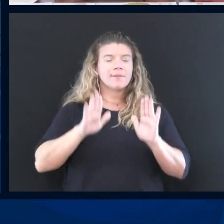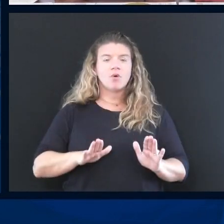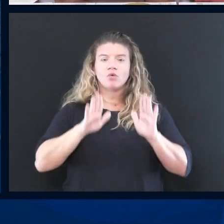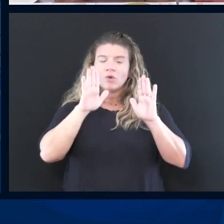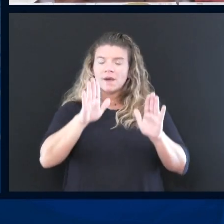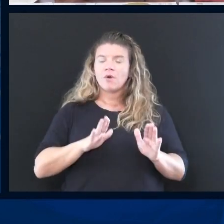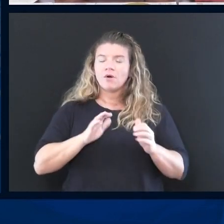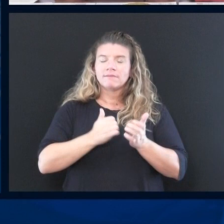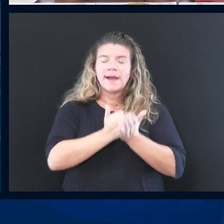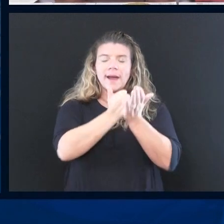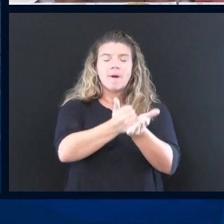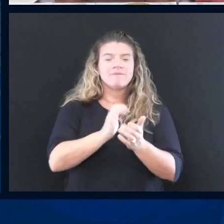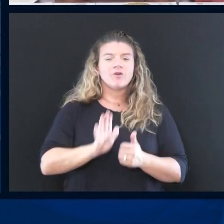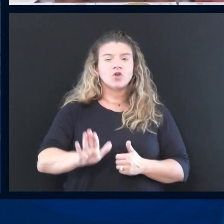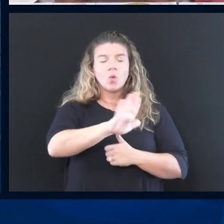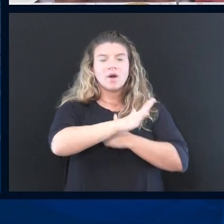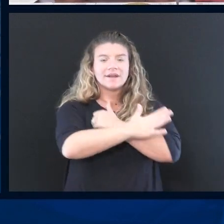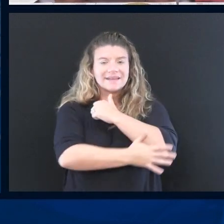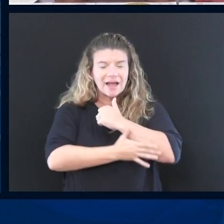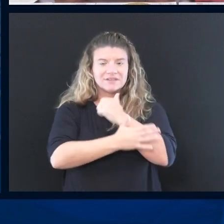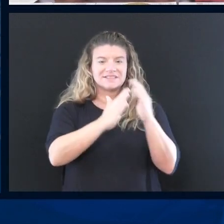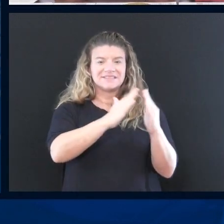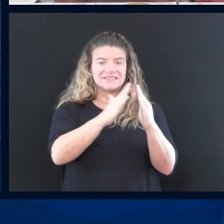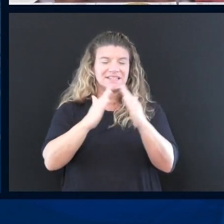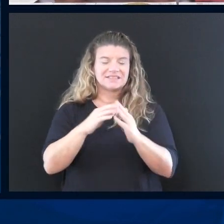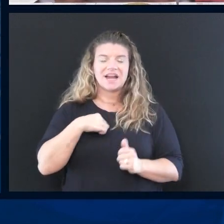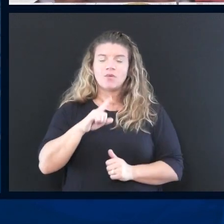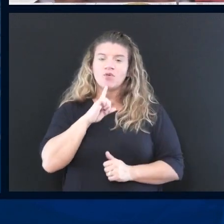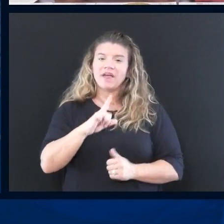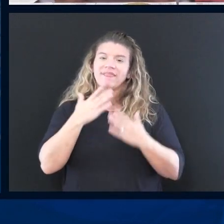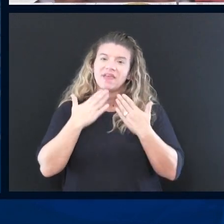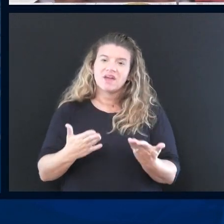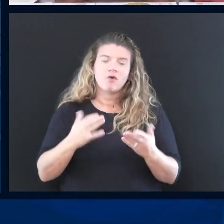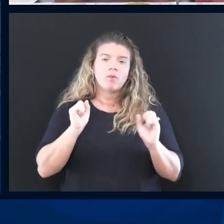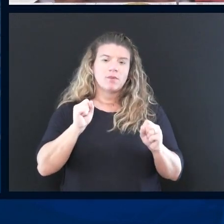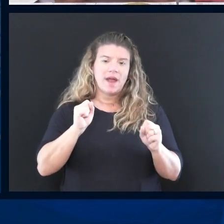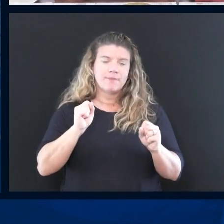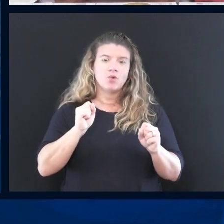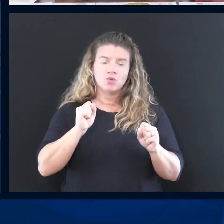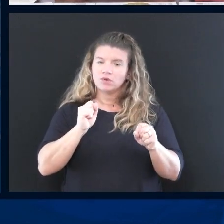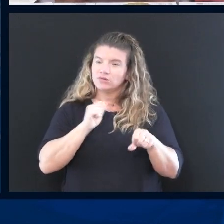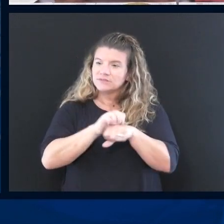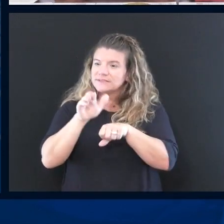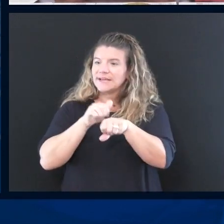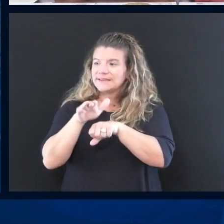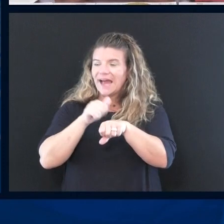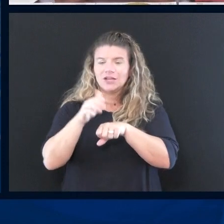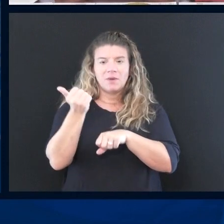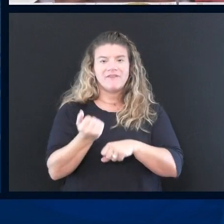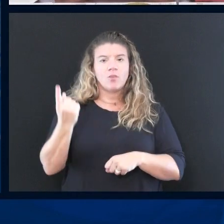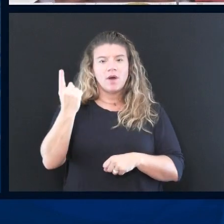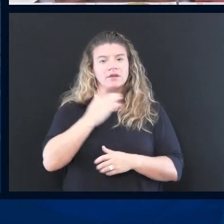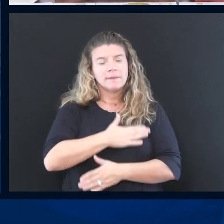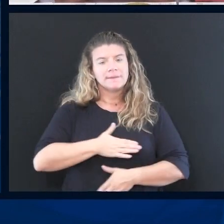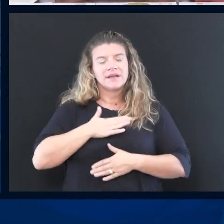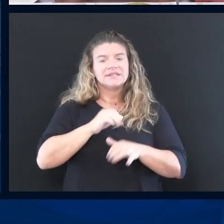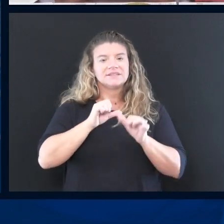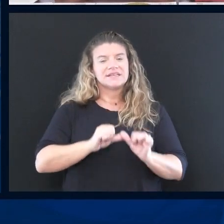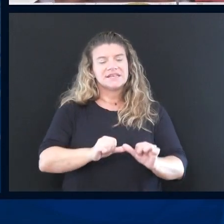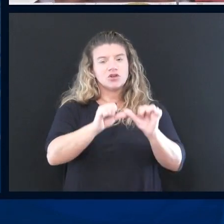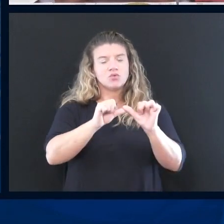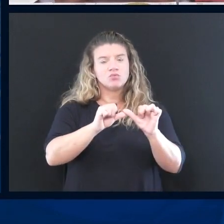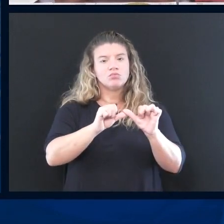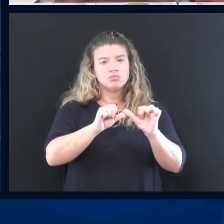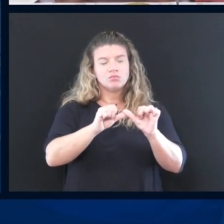aid and help to our counties and our cities, and I'm very thankful that we were able to get it out to everyone, and please continue